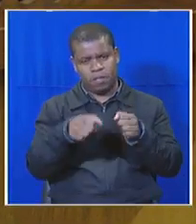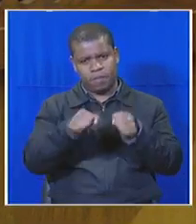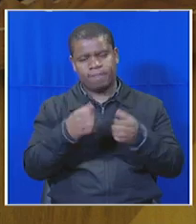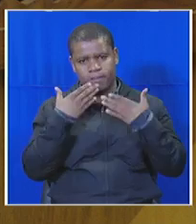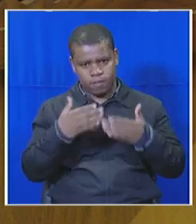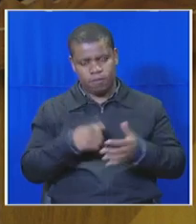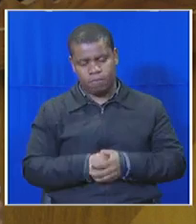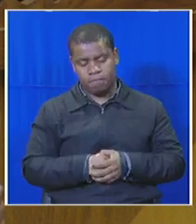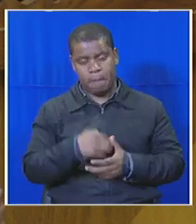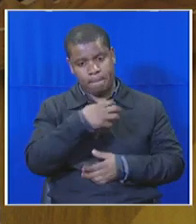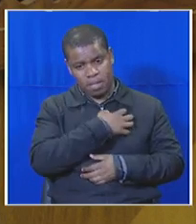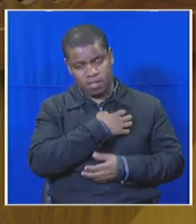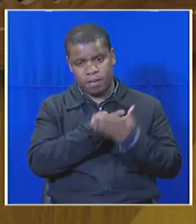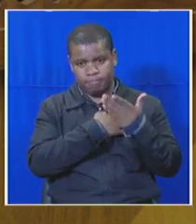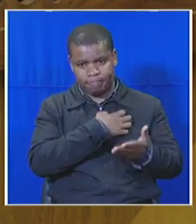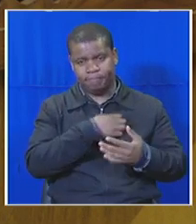ministers,